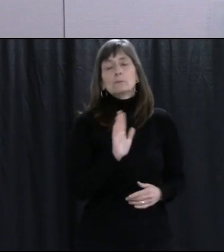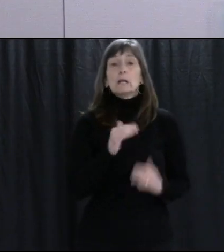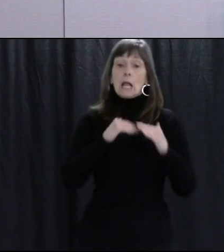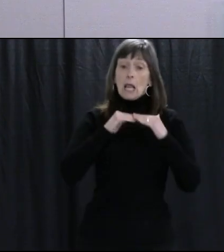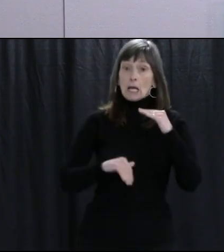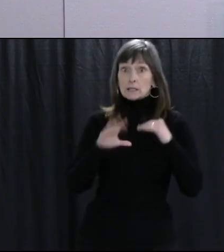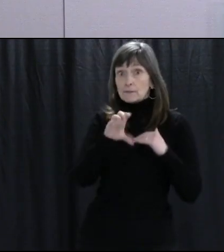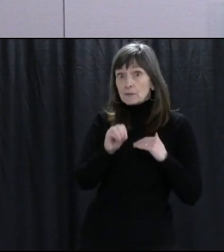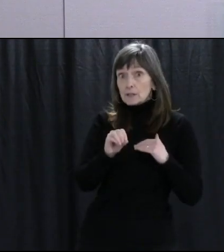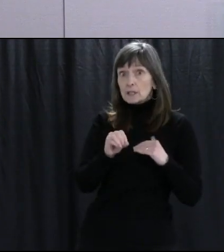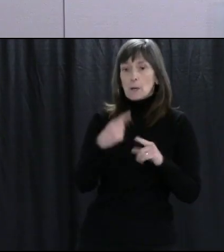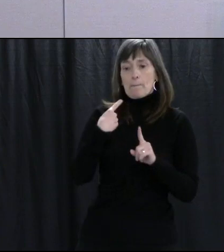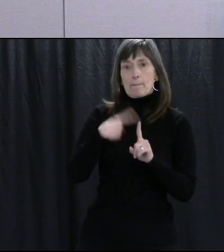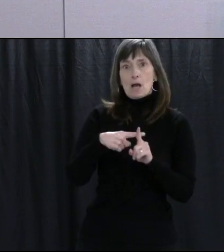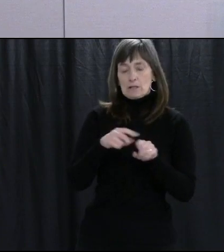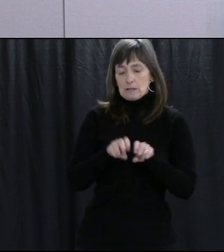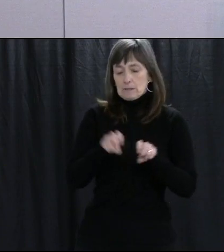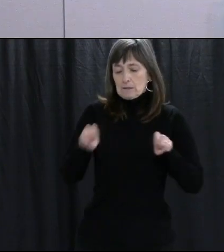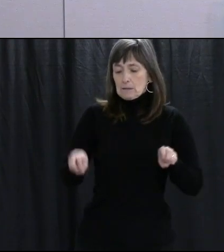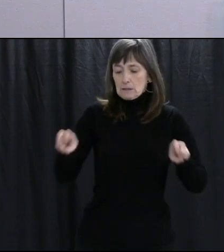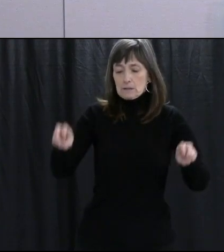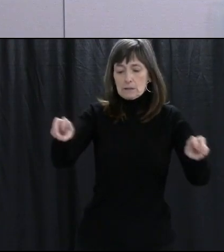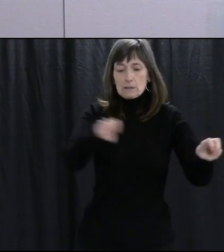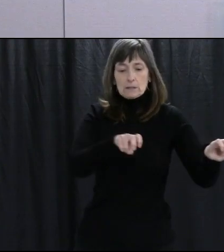50, it's still something to think about.